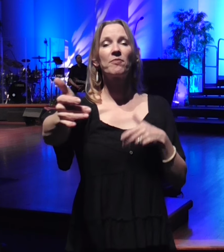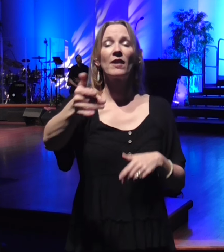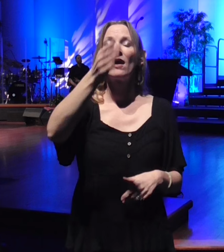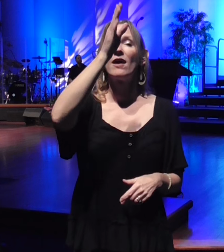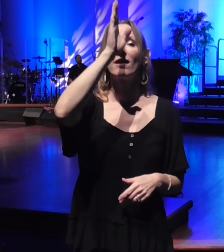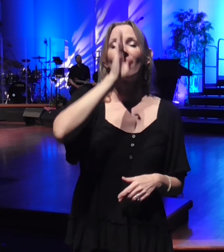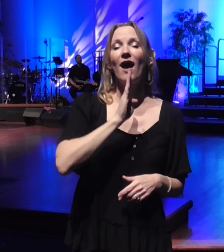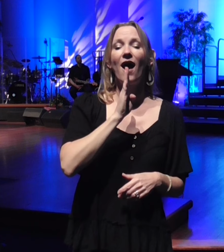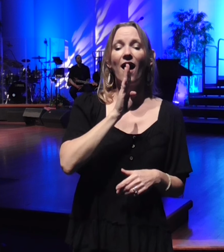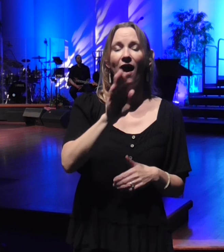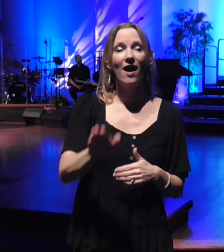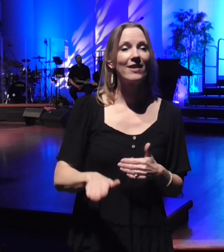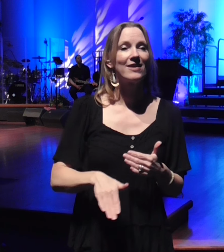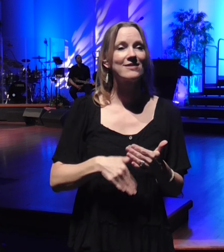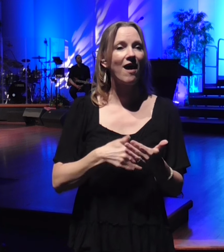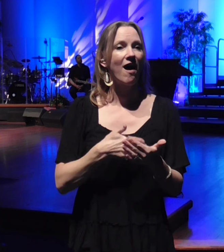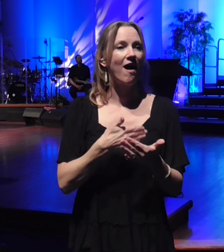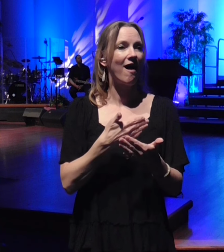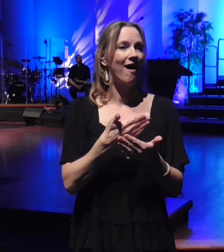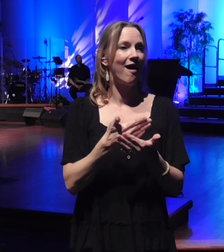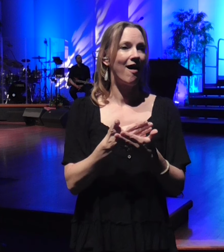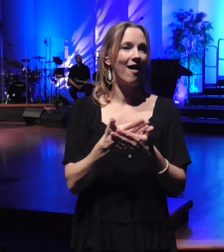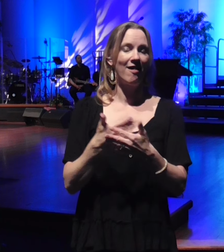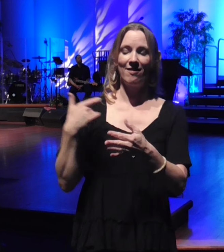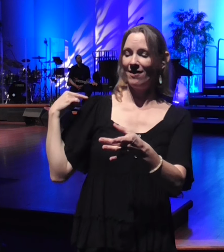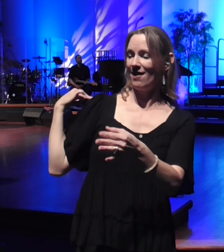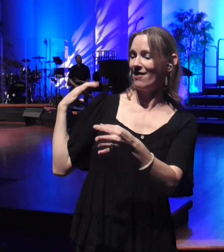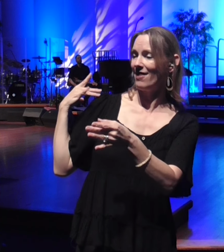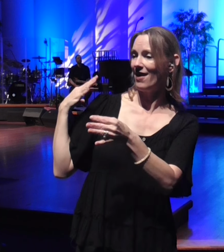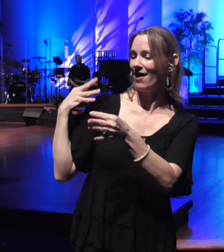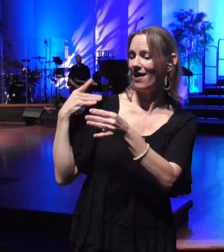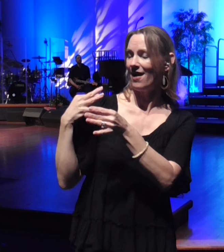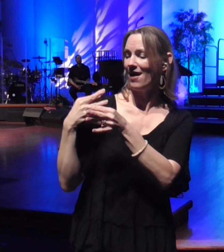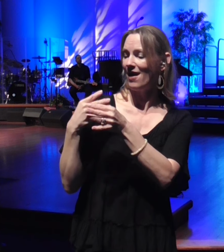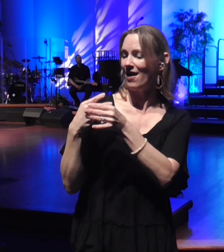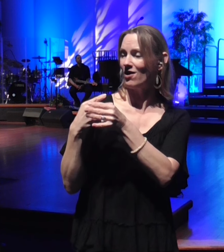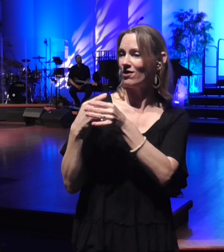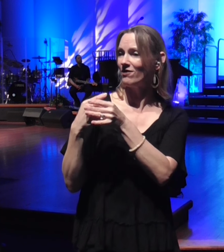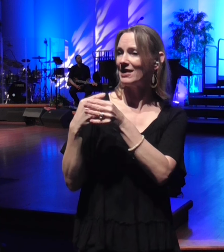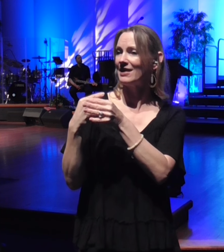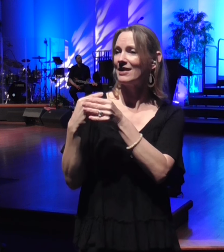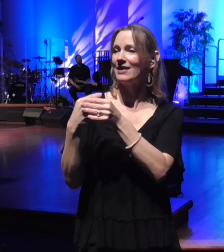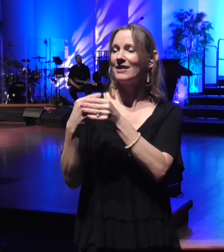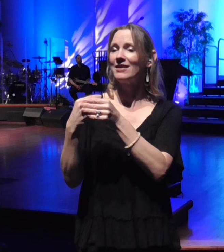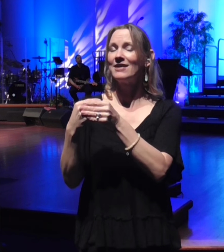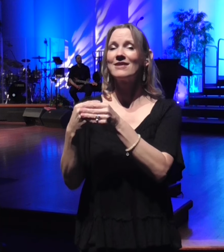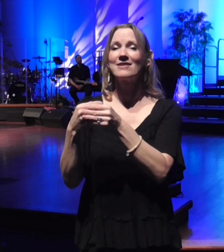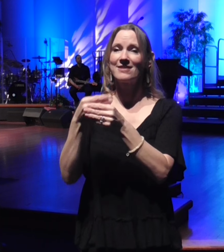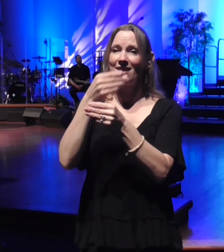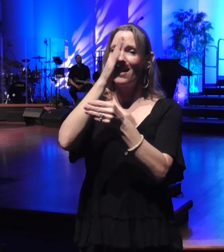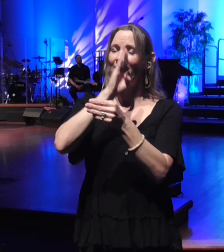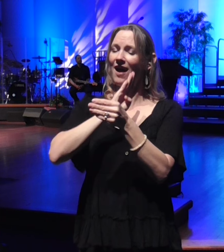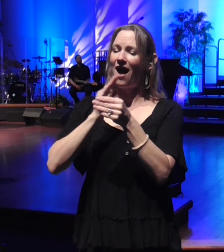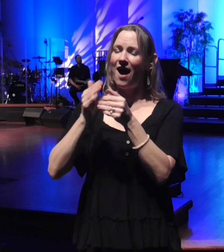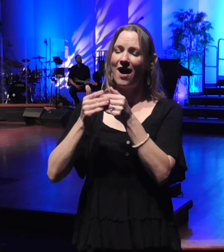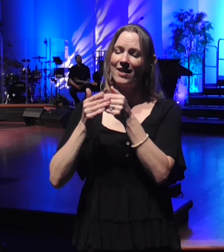be. God is all there